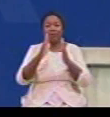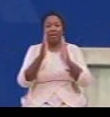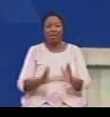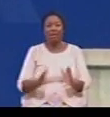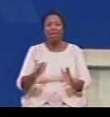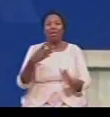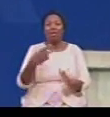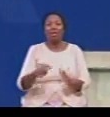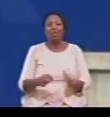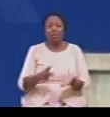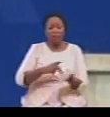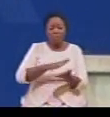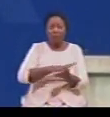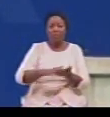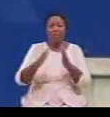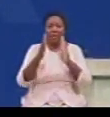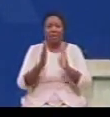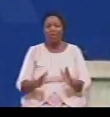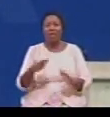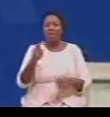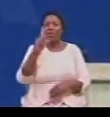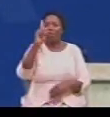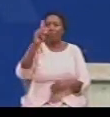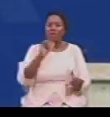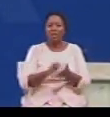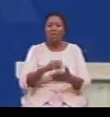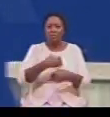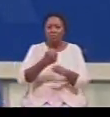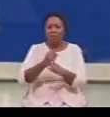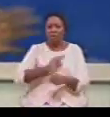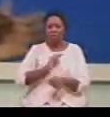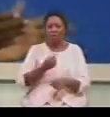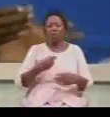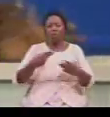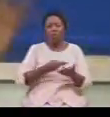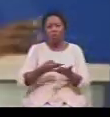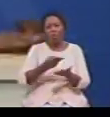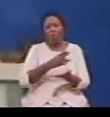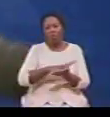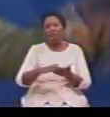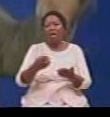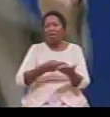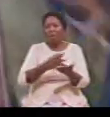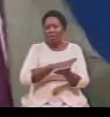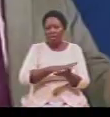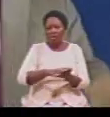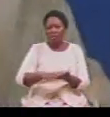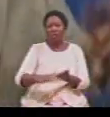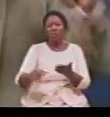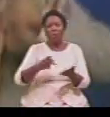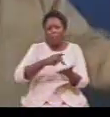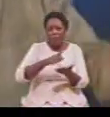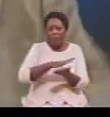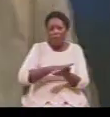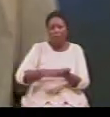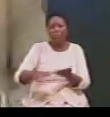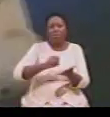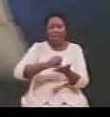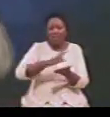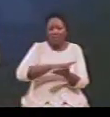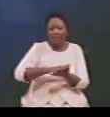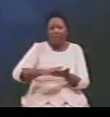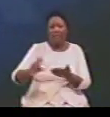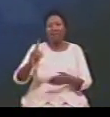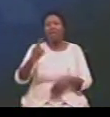the purifier, the one that makes us holy, righteous, pure,